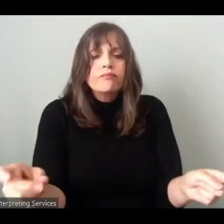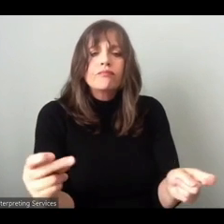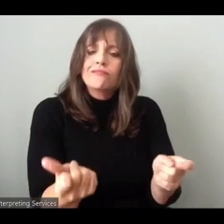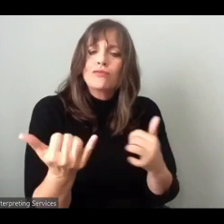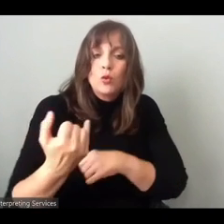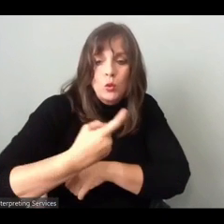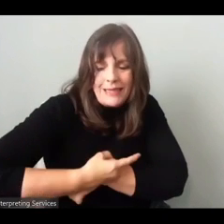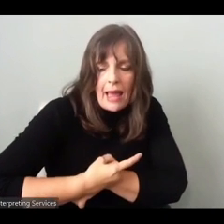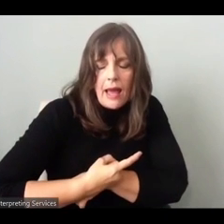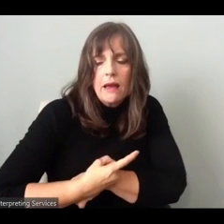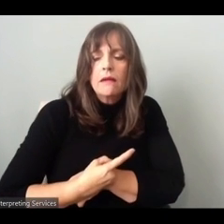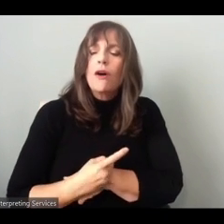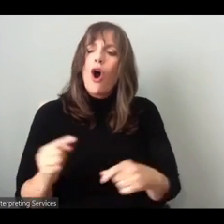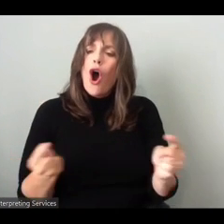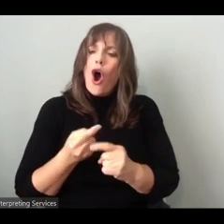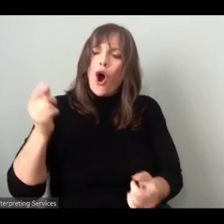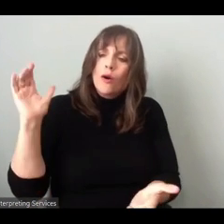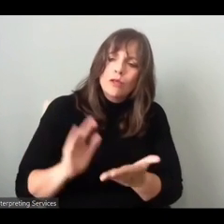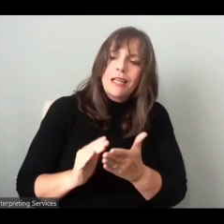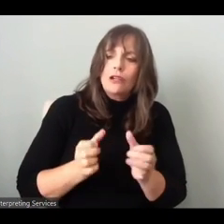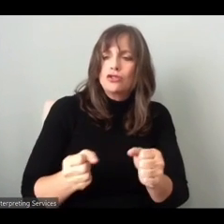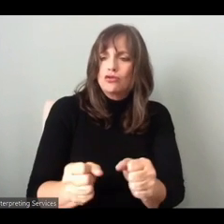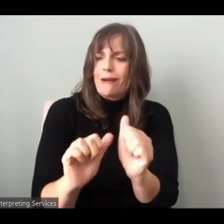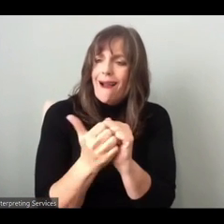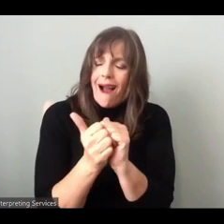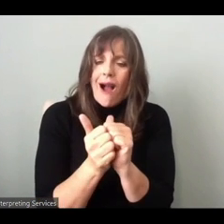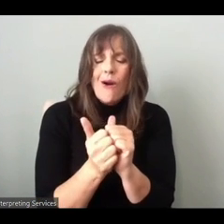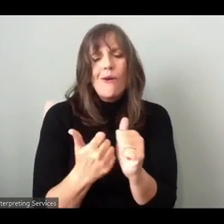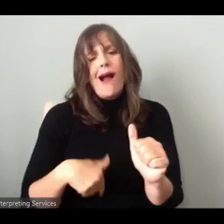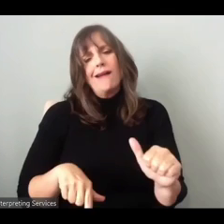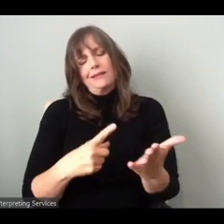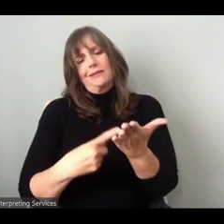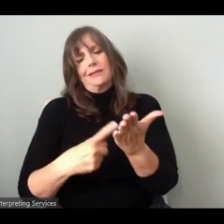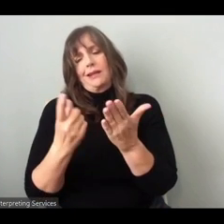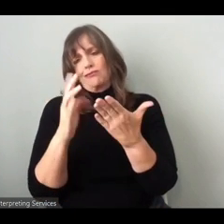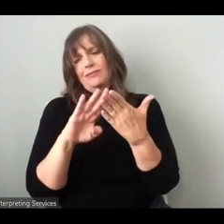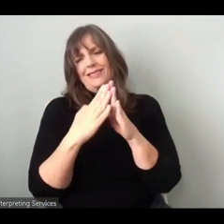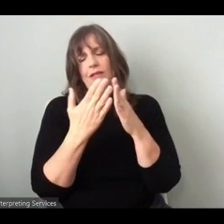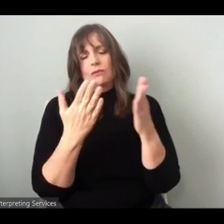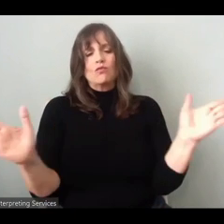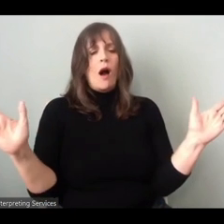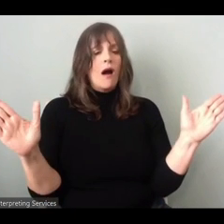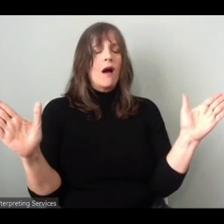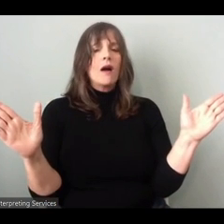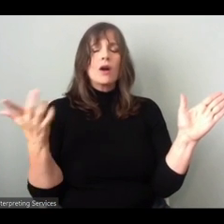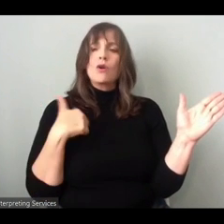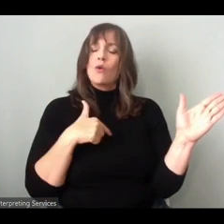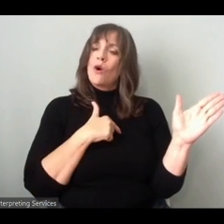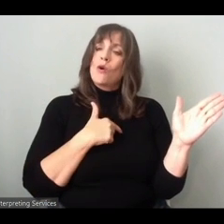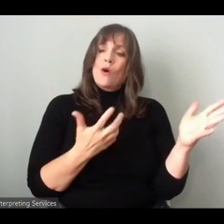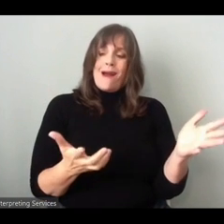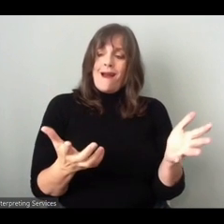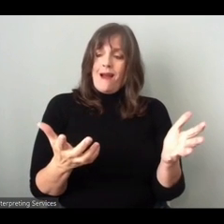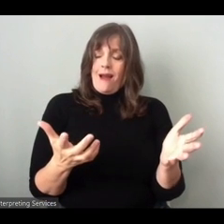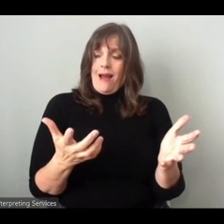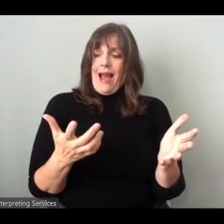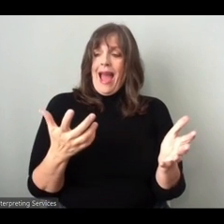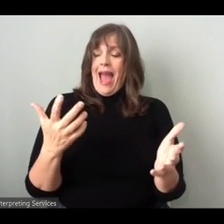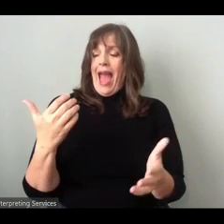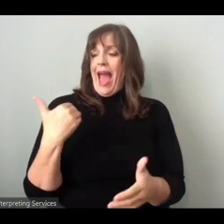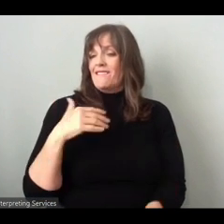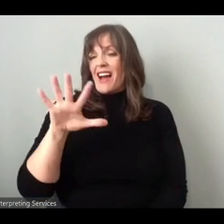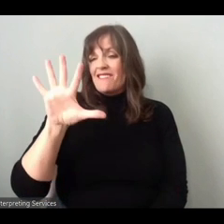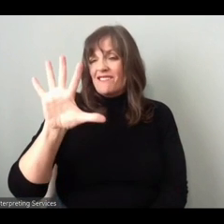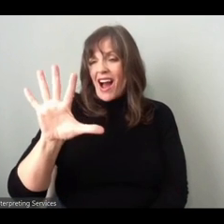strategies? And I can talk a little bit about that from both the citywide level, where we are pushing $5 million out the door in food